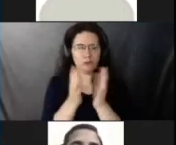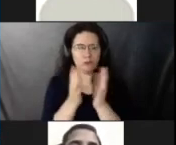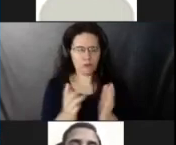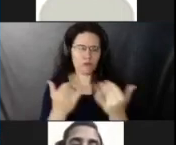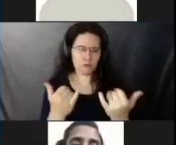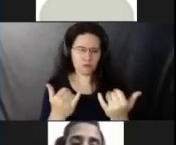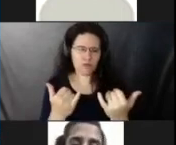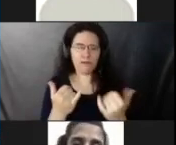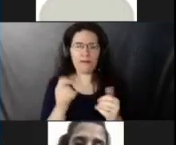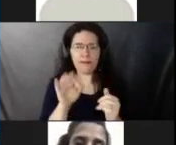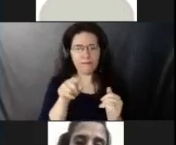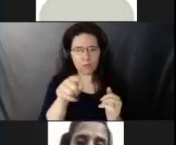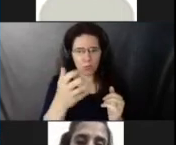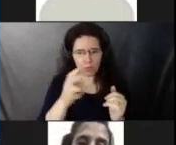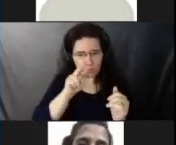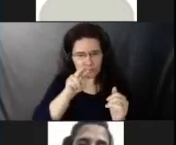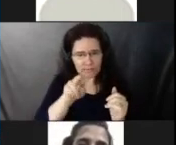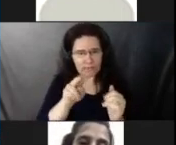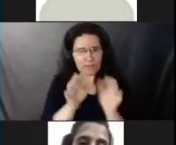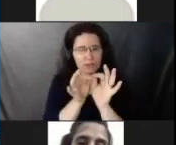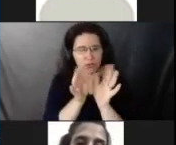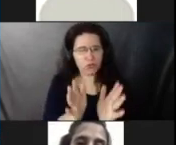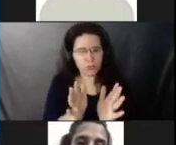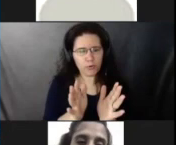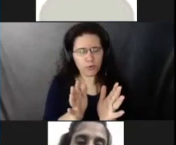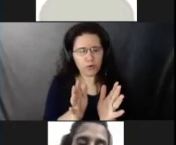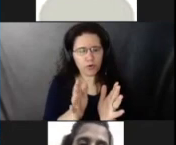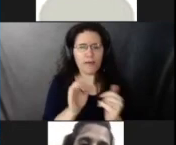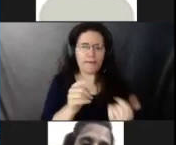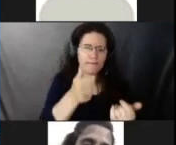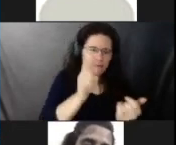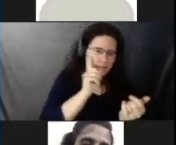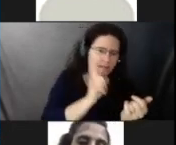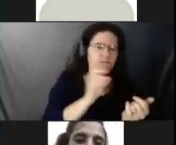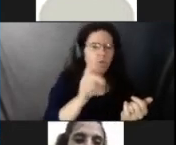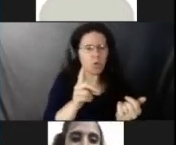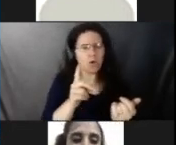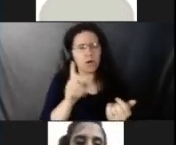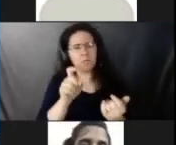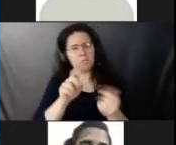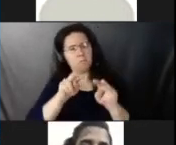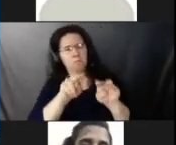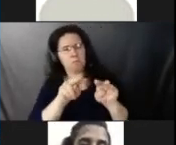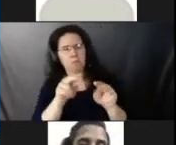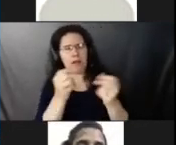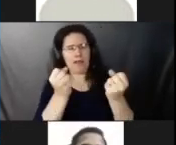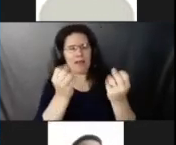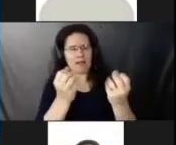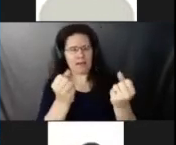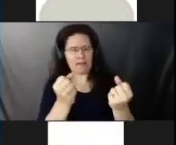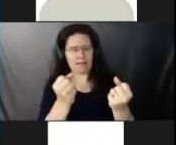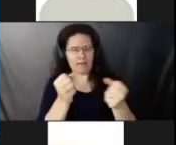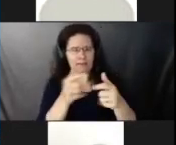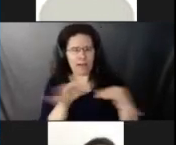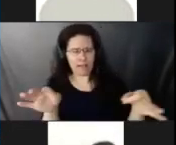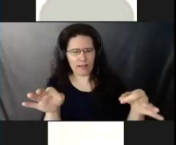for any participant who is deaf or uses sign language as their primary form of communication. If you'd like to have full